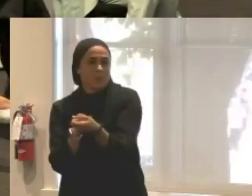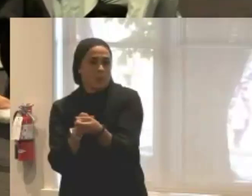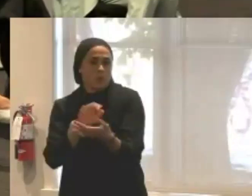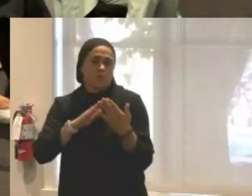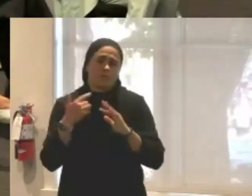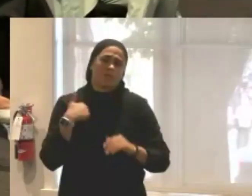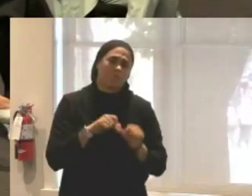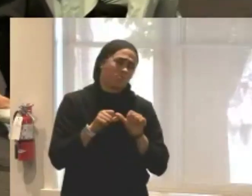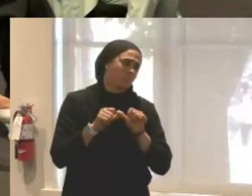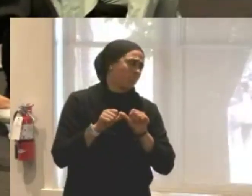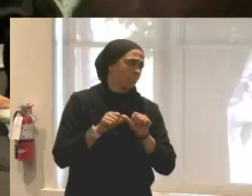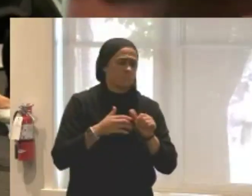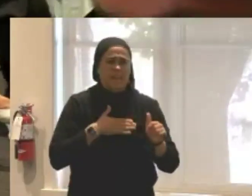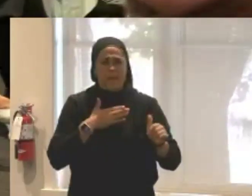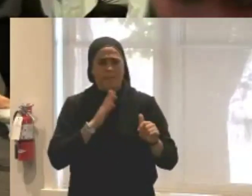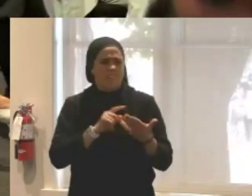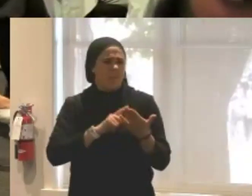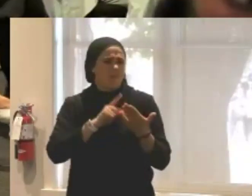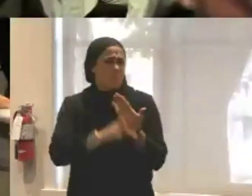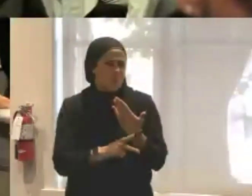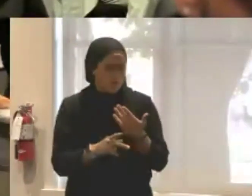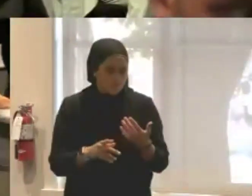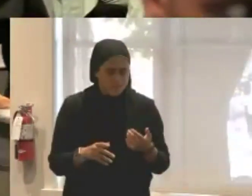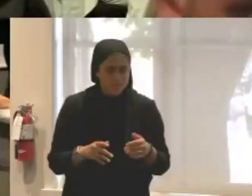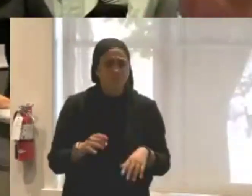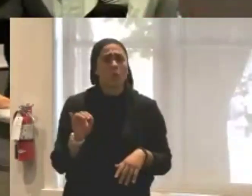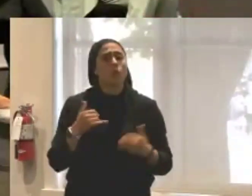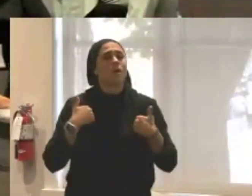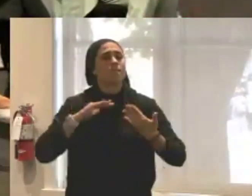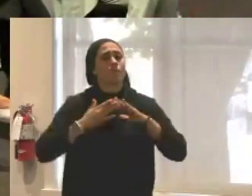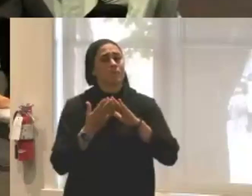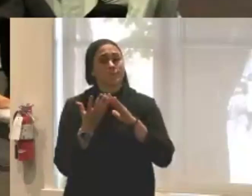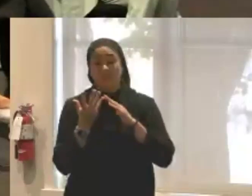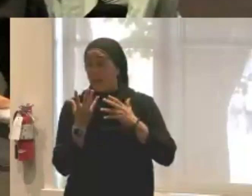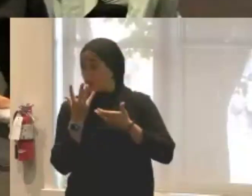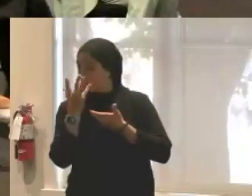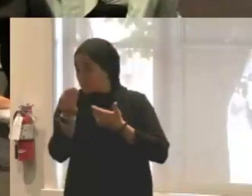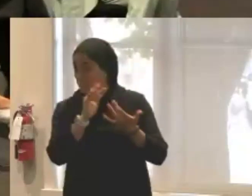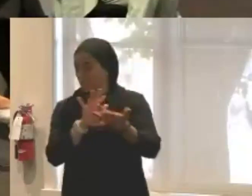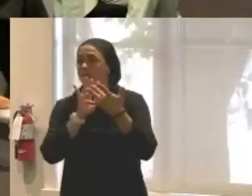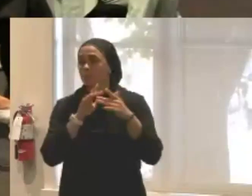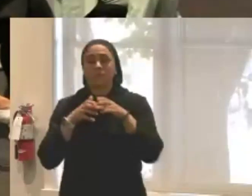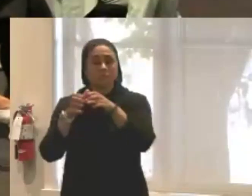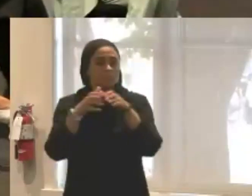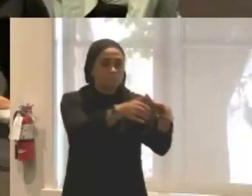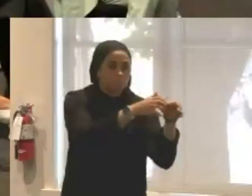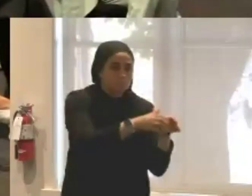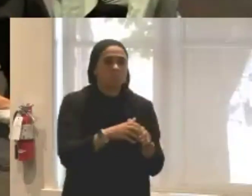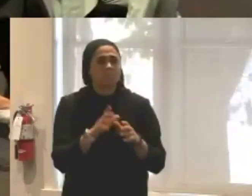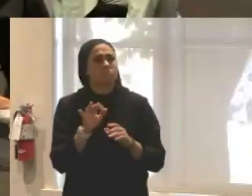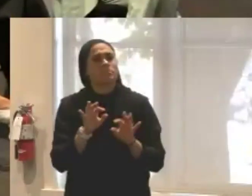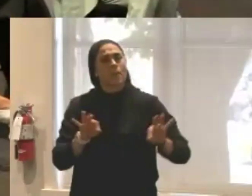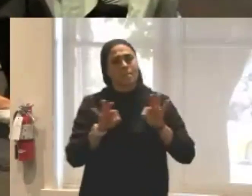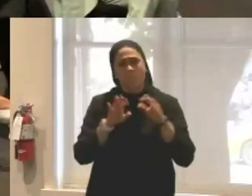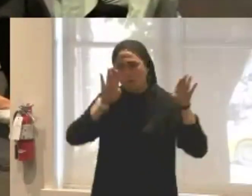doing volunteer programs through that perspective. We also do community outings, as I've shared before. Information and orientation is a very cool focus as